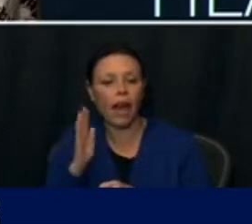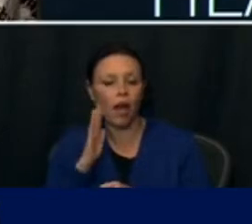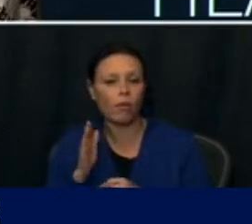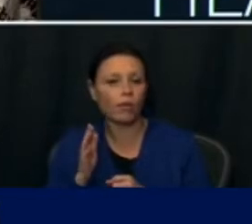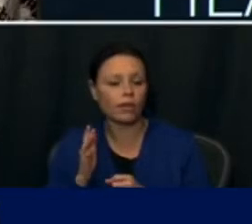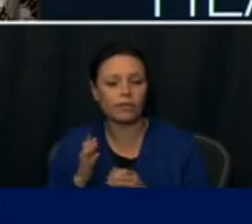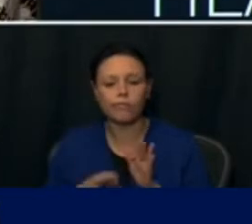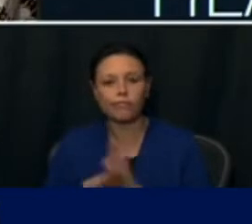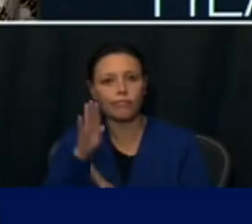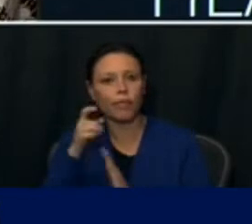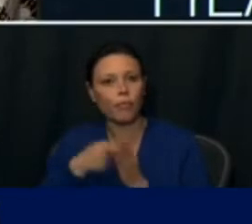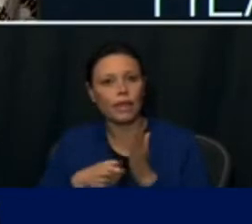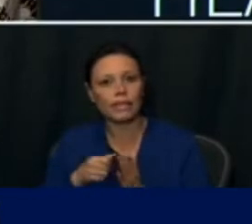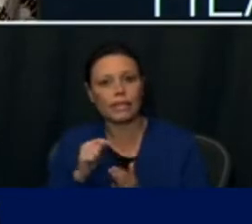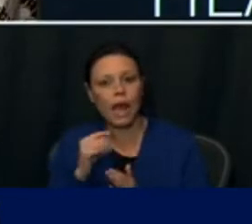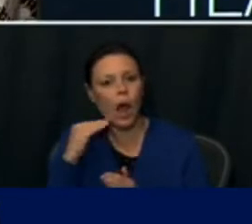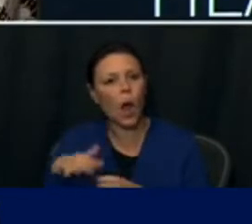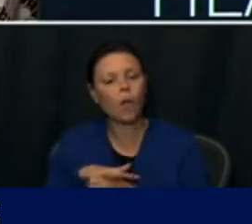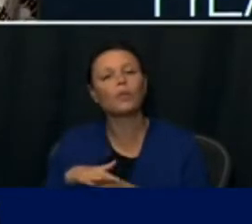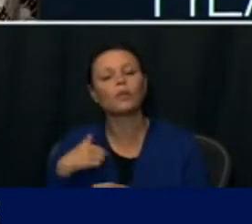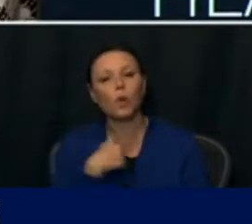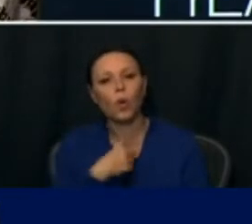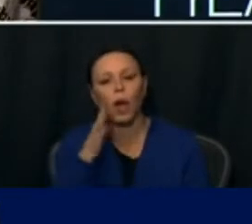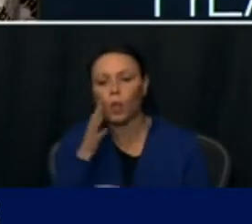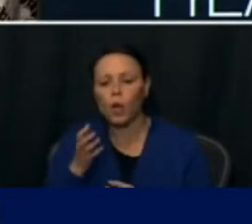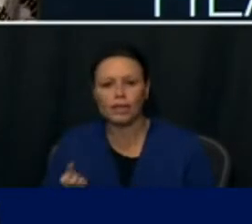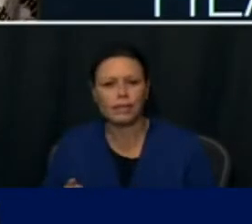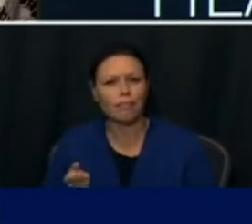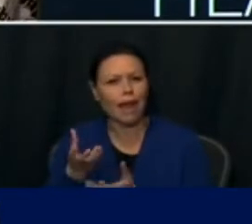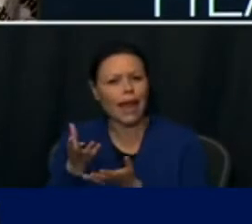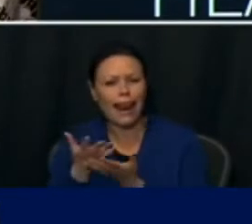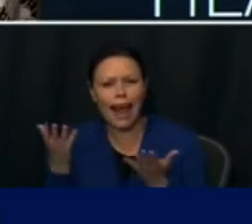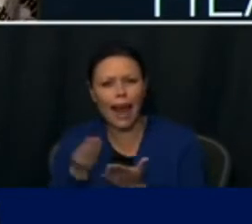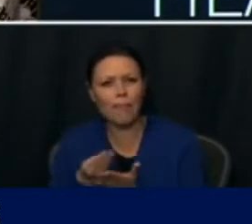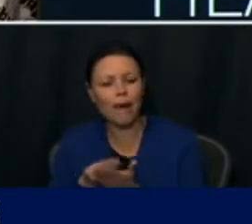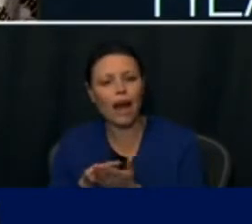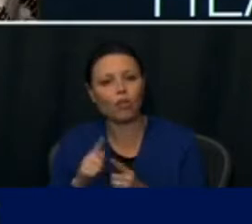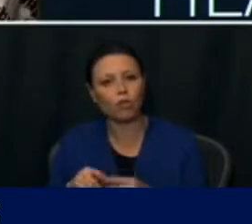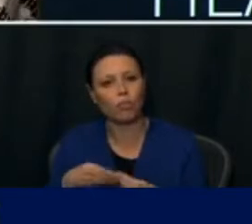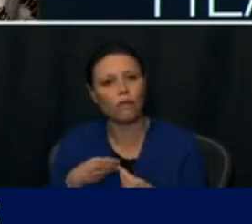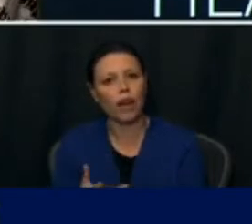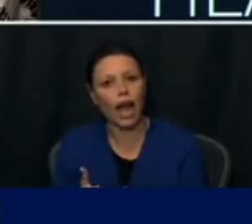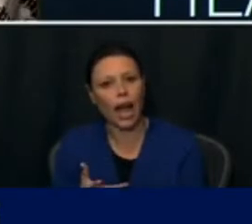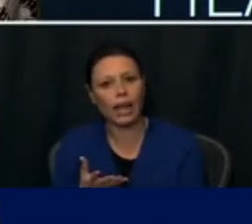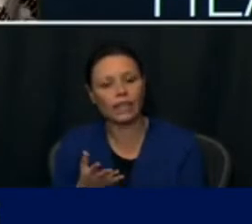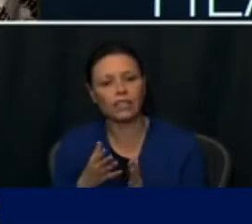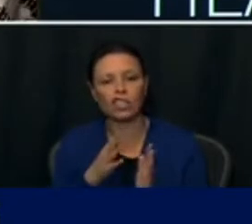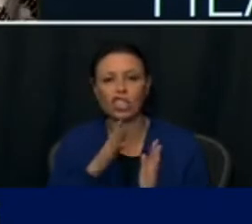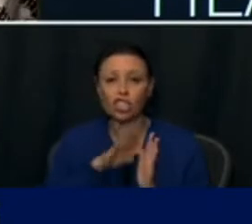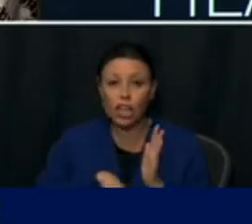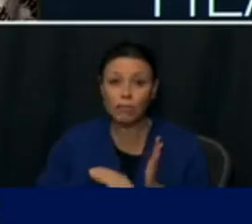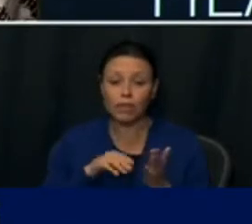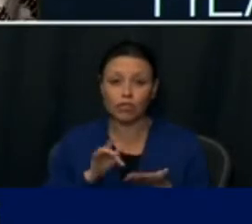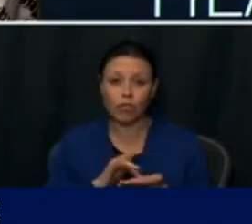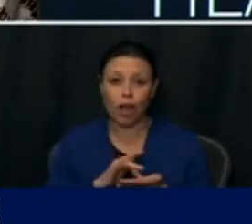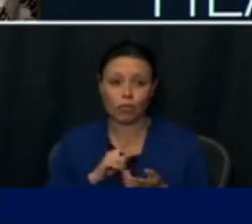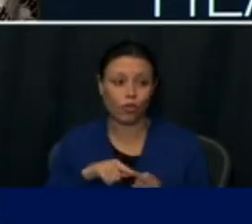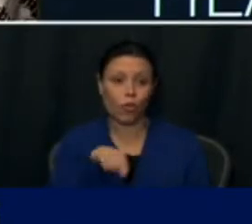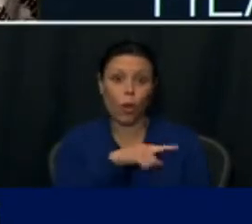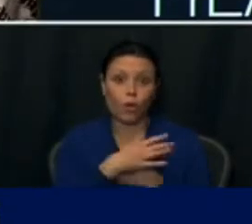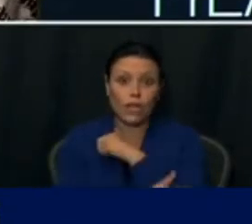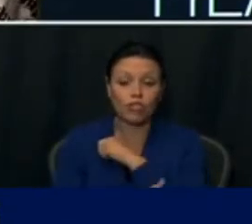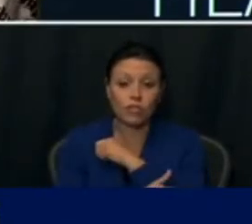skyrocketing prices at home so we would spend tremendous amounts of money in order to provide inexpensive drugs to another